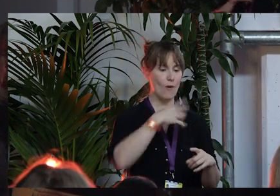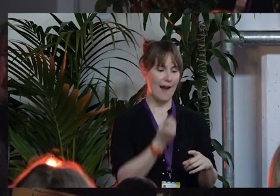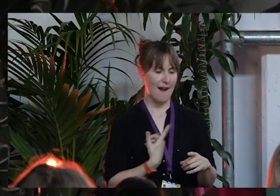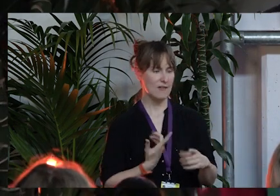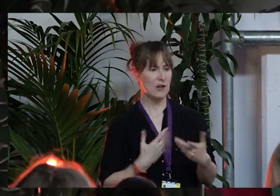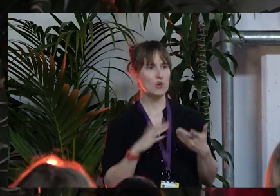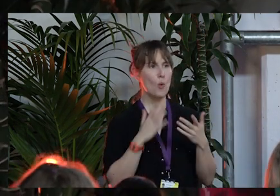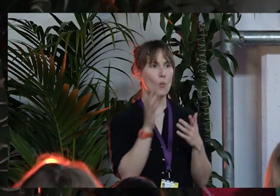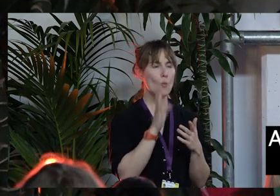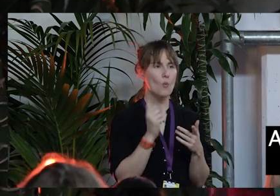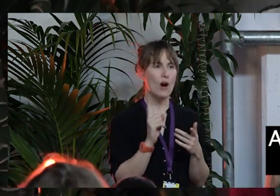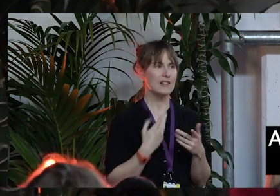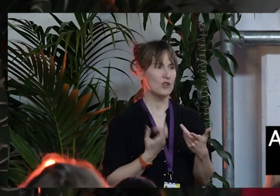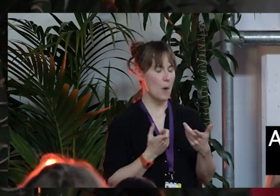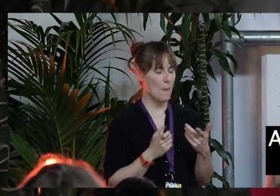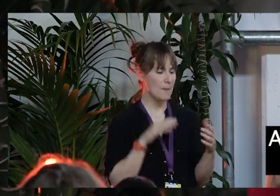impossible.